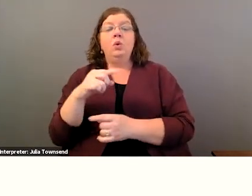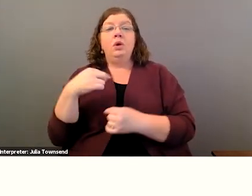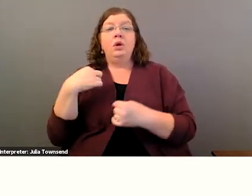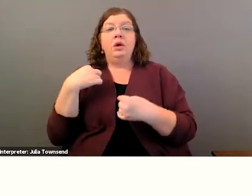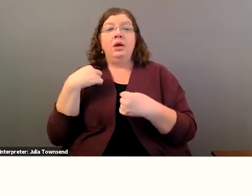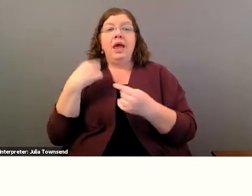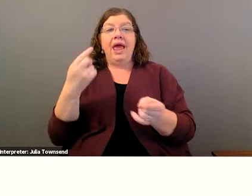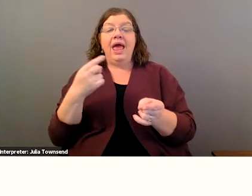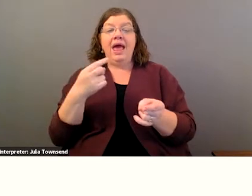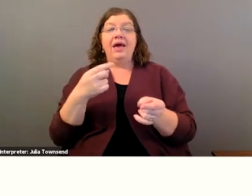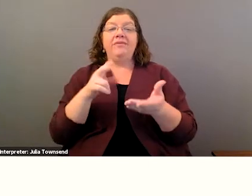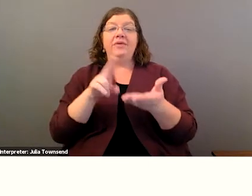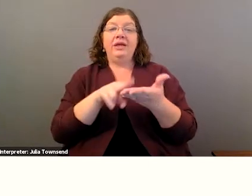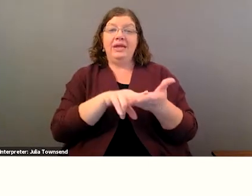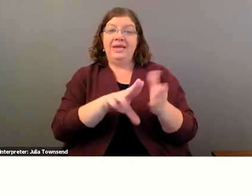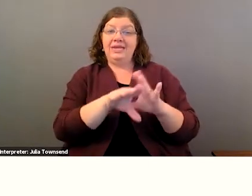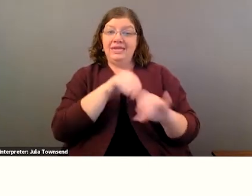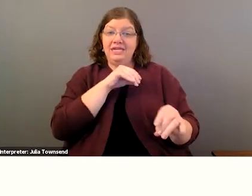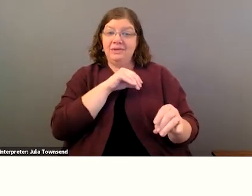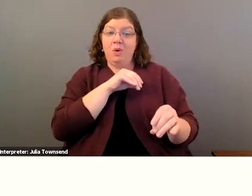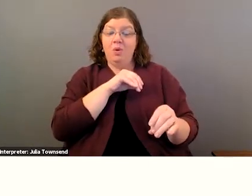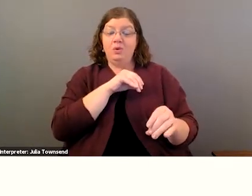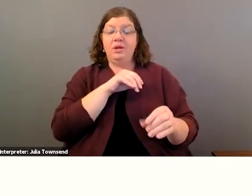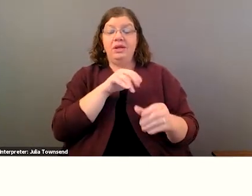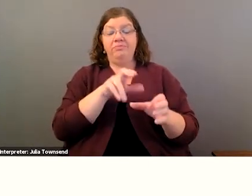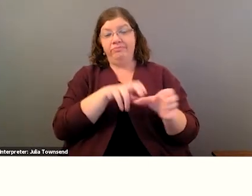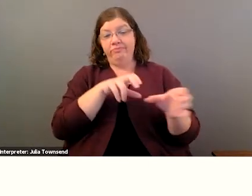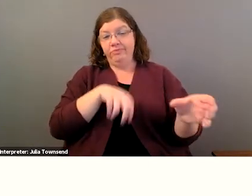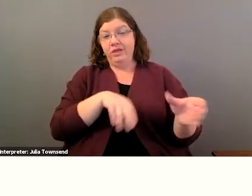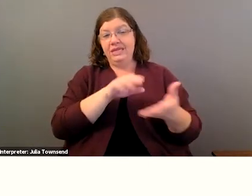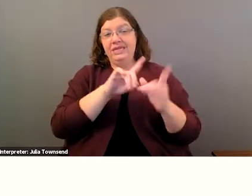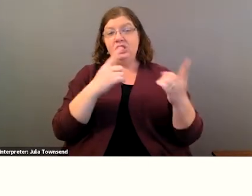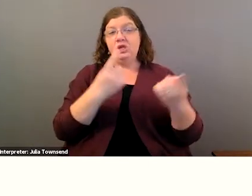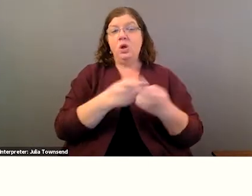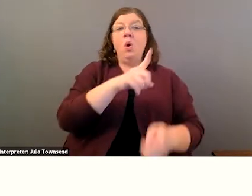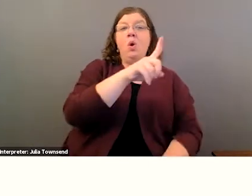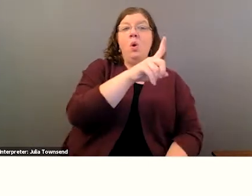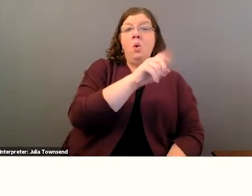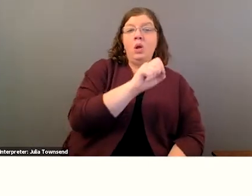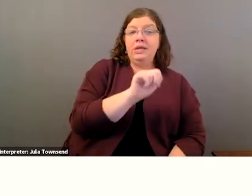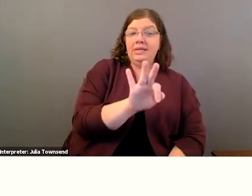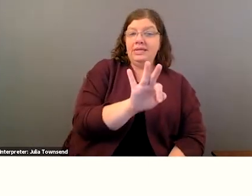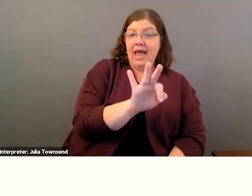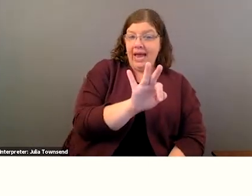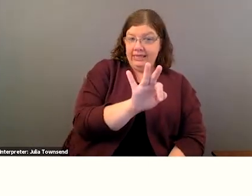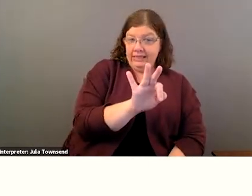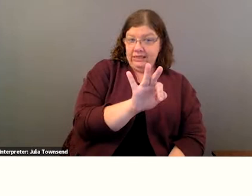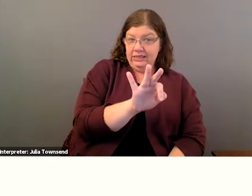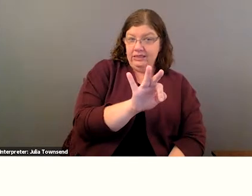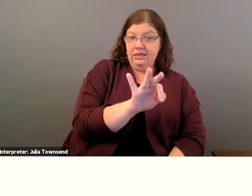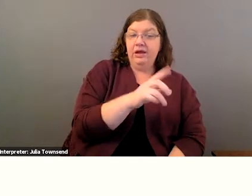disenrolled from the district. 109 of those 217 students